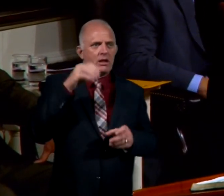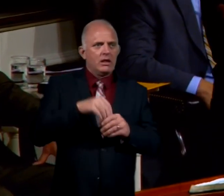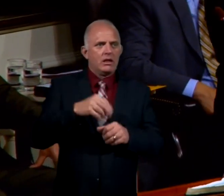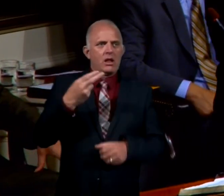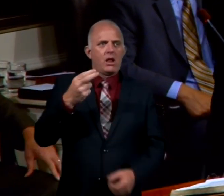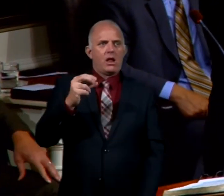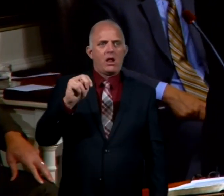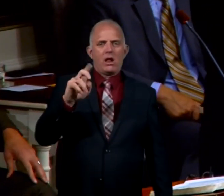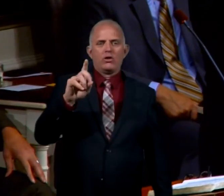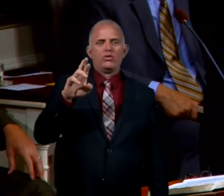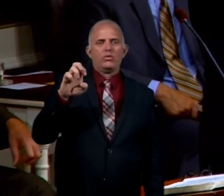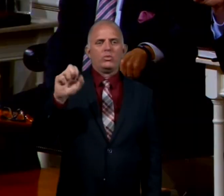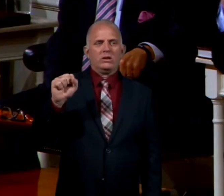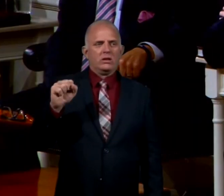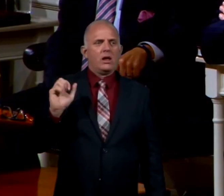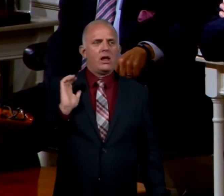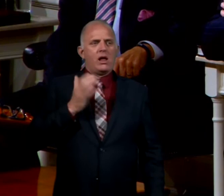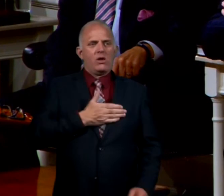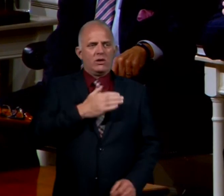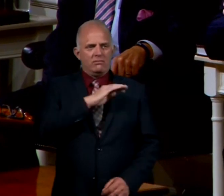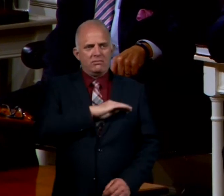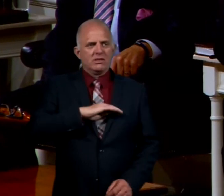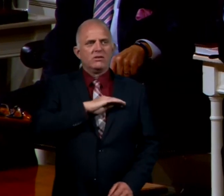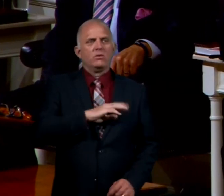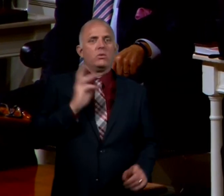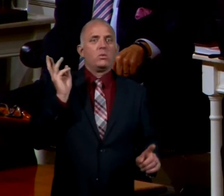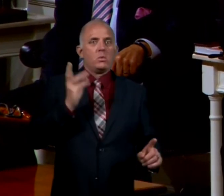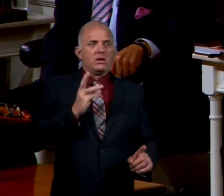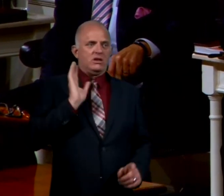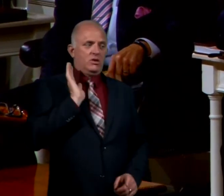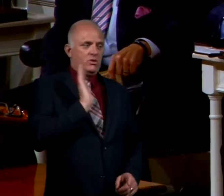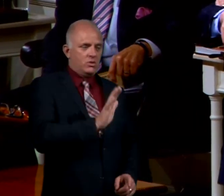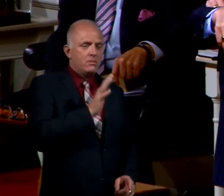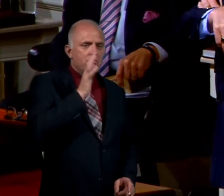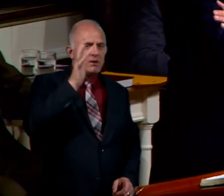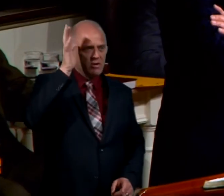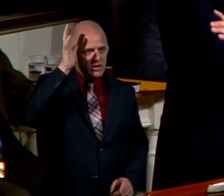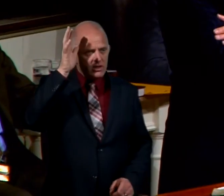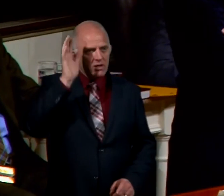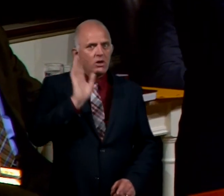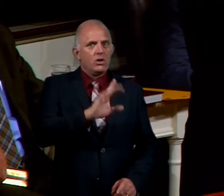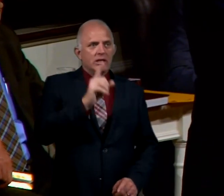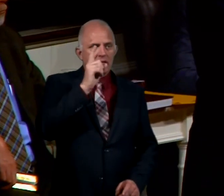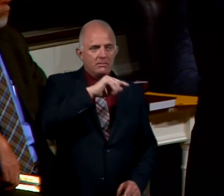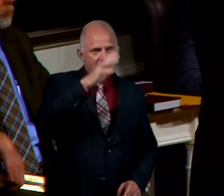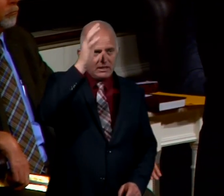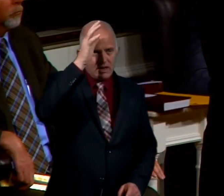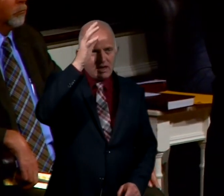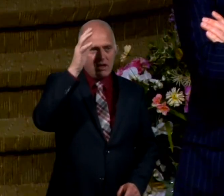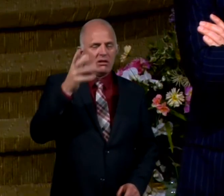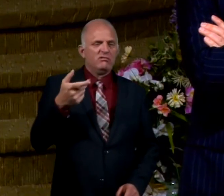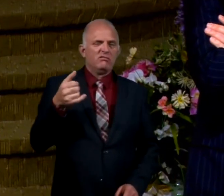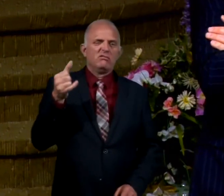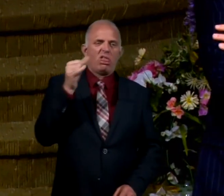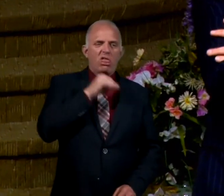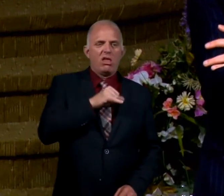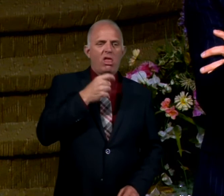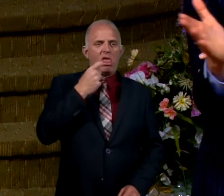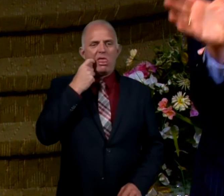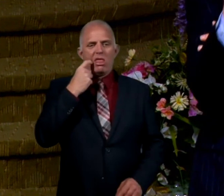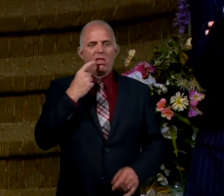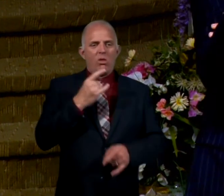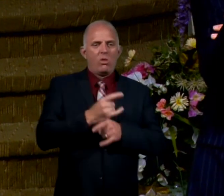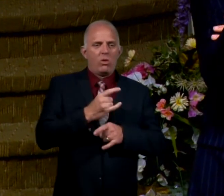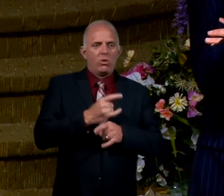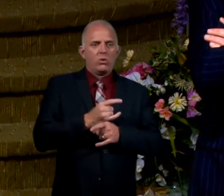Our missionary, Brother Sam Hodges, led her mom and dad to Christ. Her stepdad was an alcoholic in Honduras, and he led her to Christ. I was witnessing to